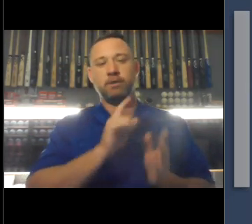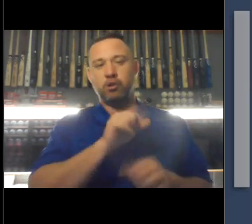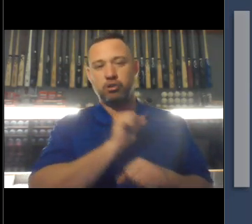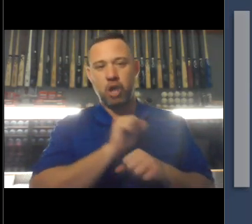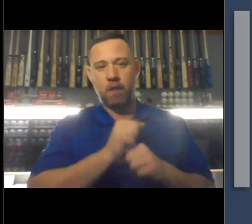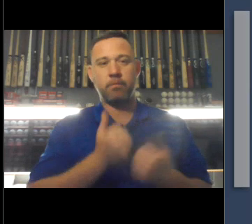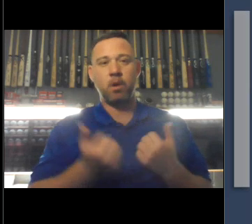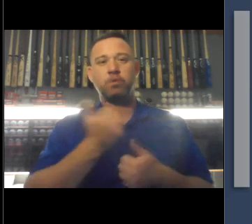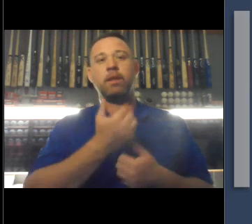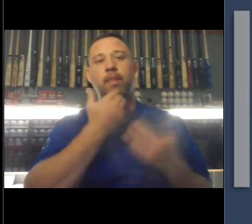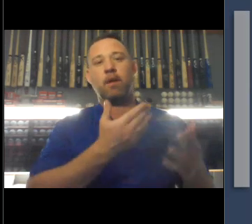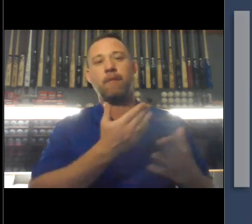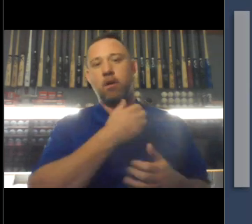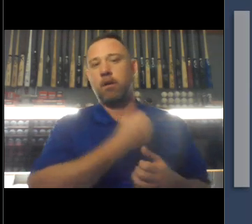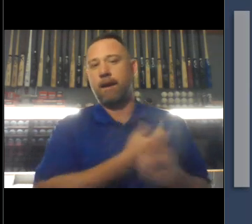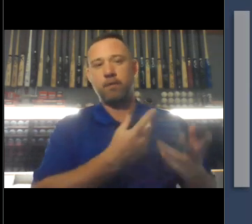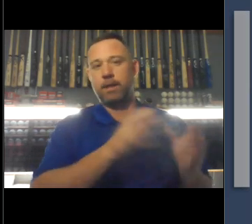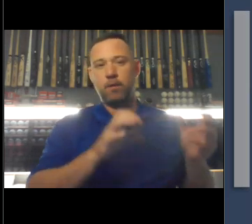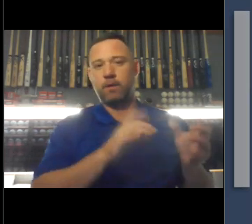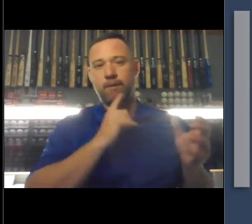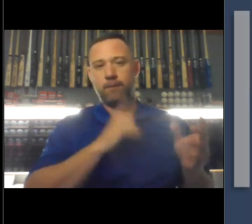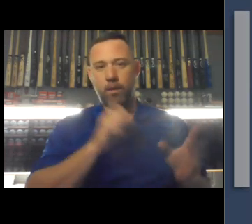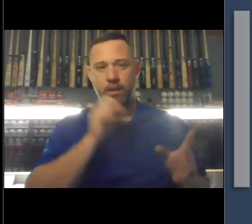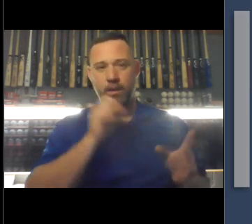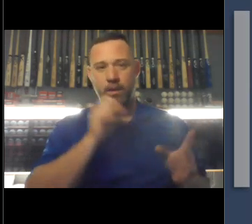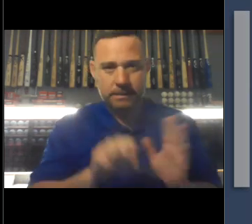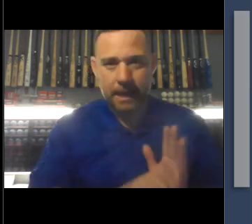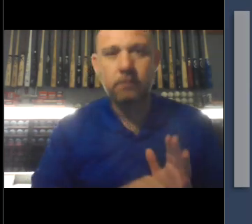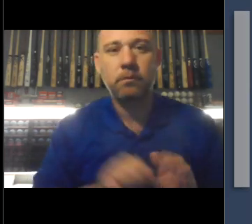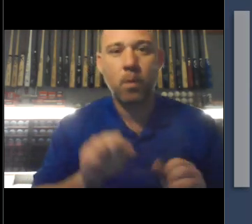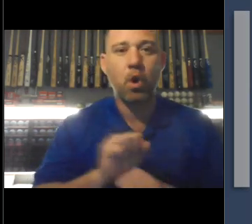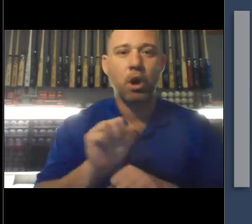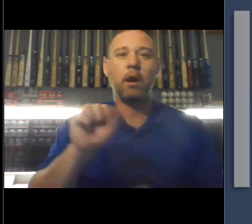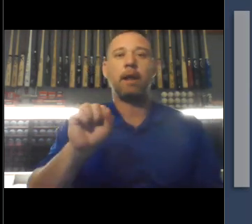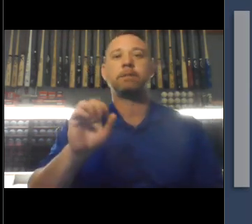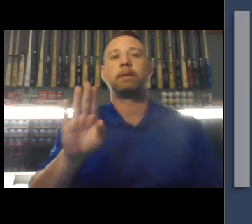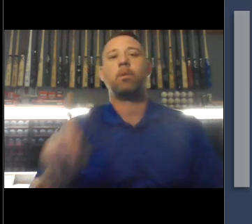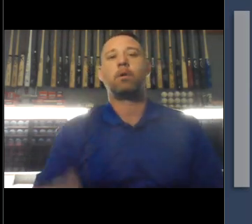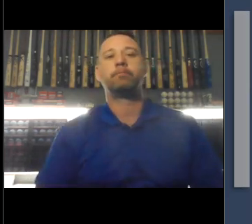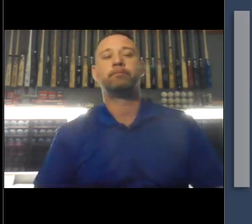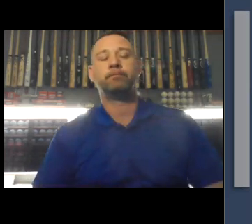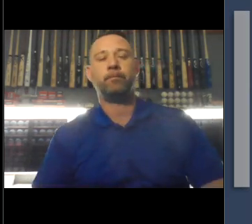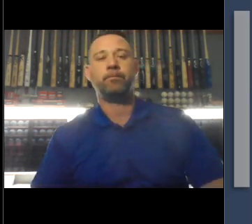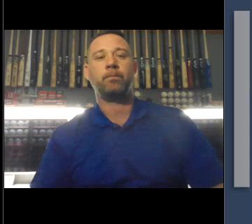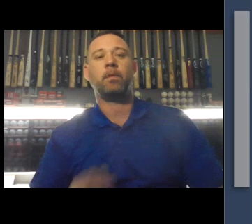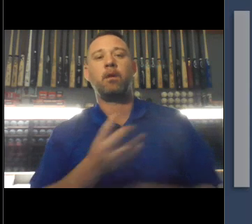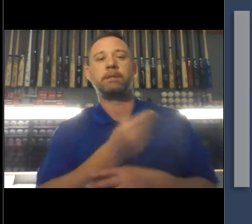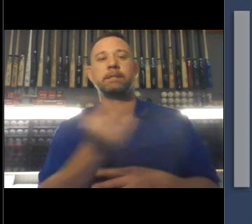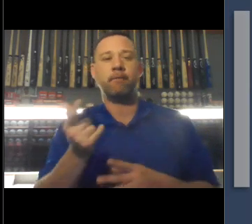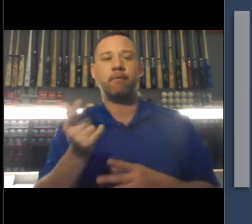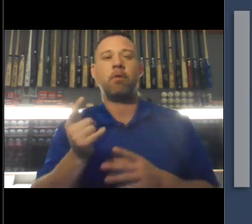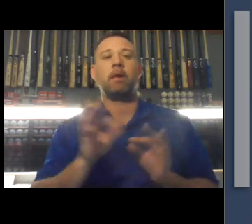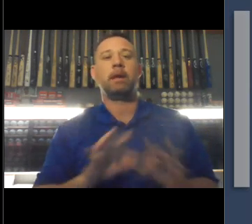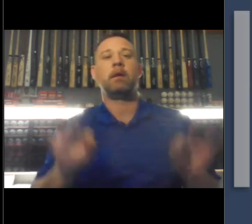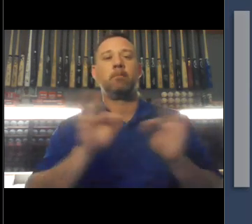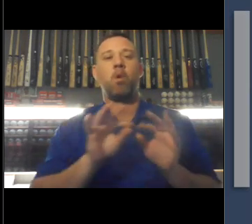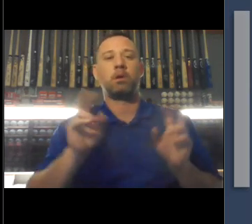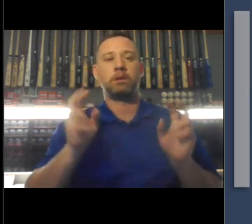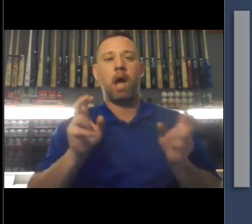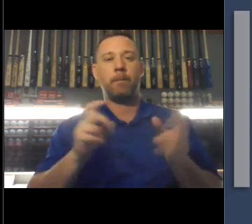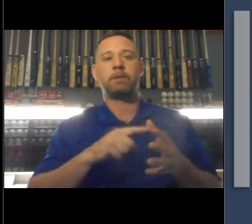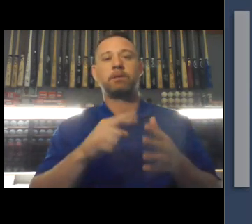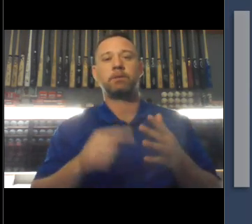done for the state with your work on SB1. There are several important topics on the